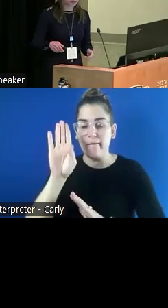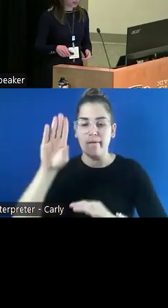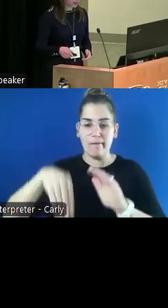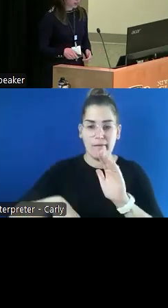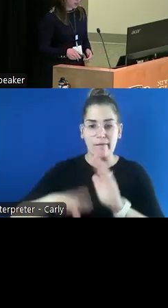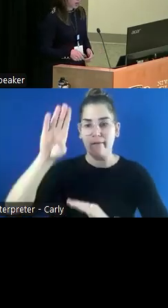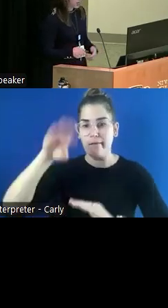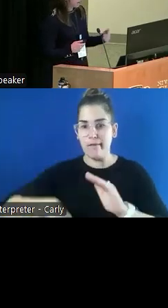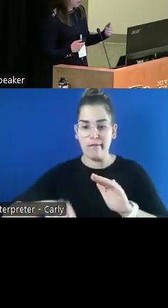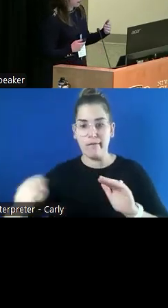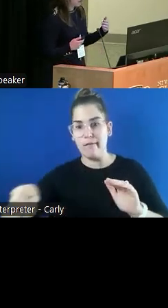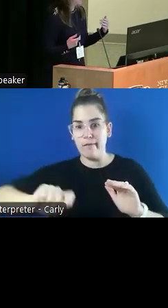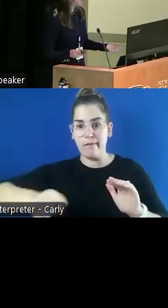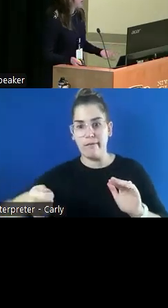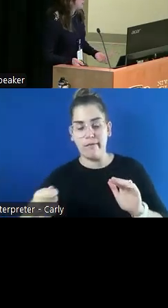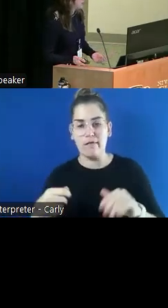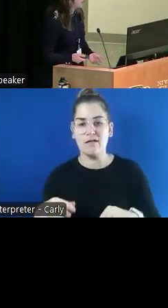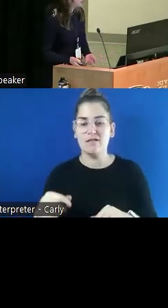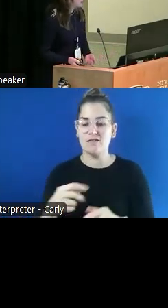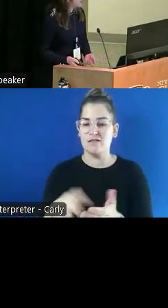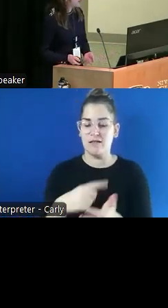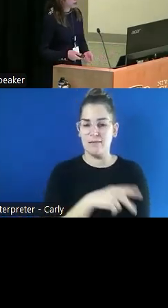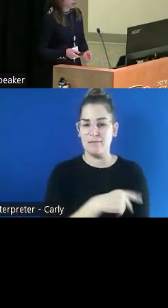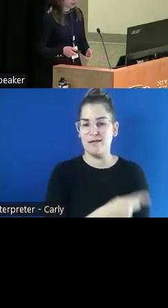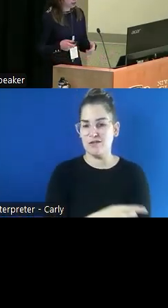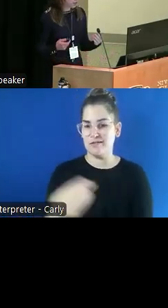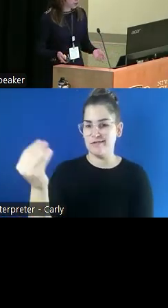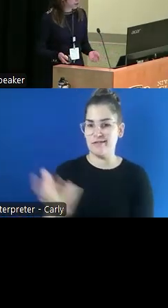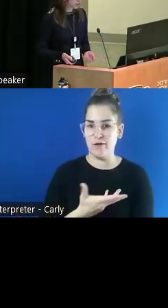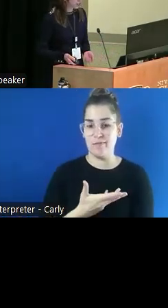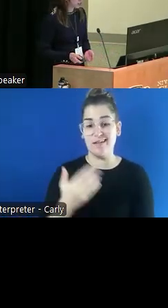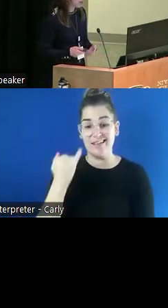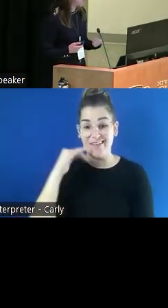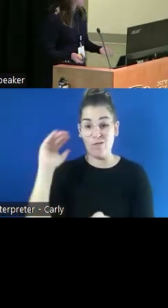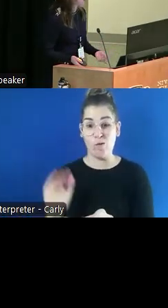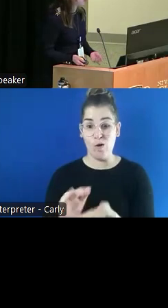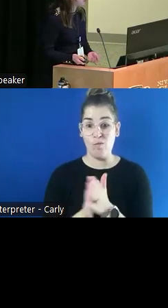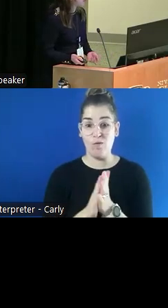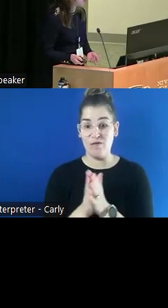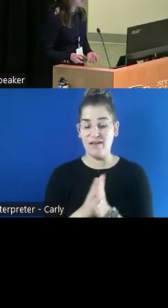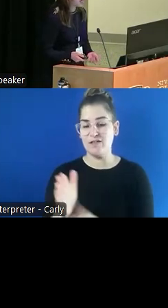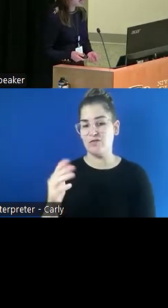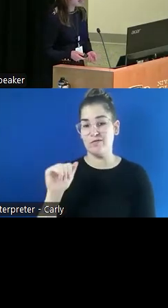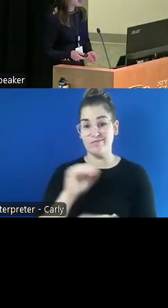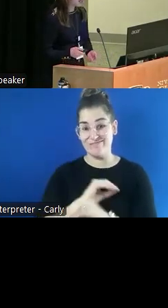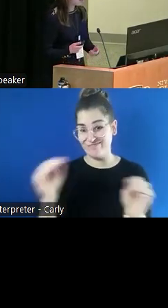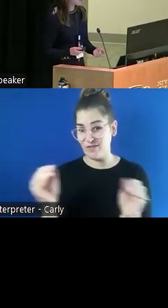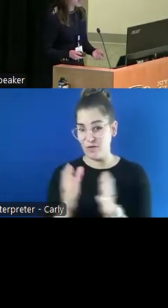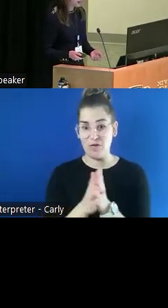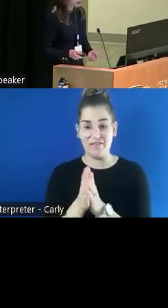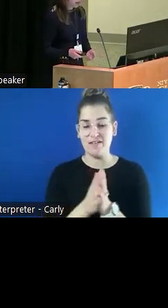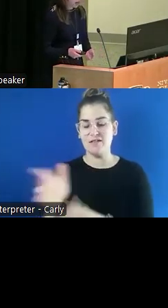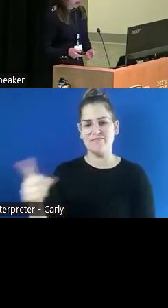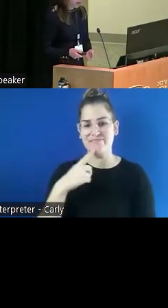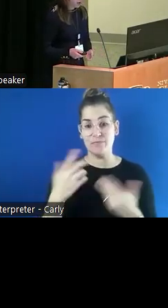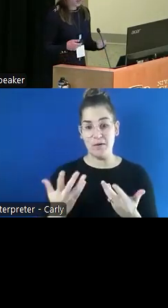down. I hear from a lot of my patients struggling with low motivation, amotivation symptoms. A lot of them